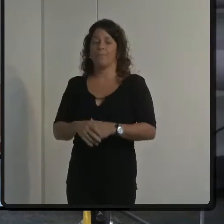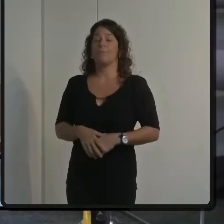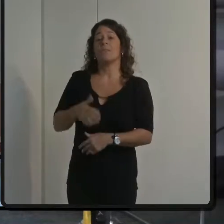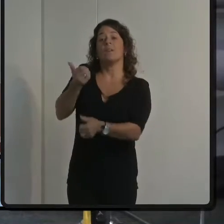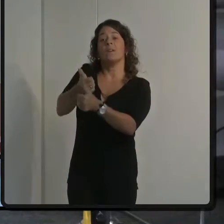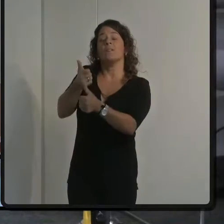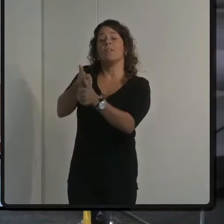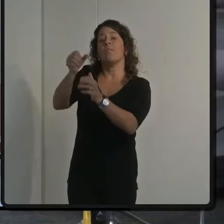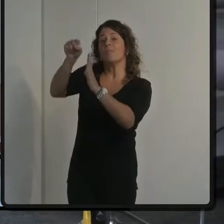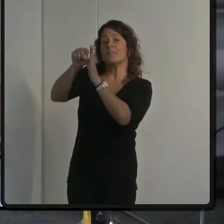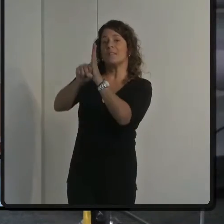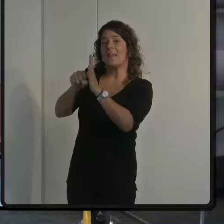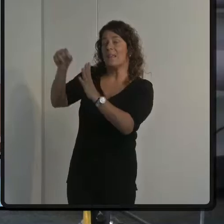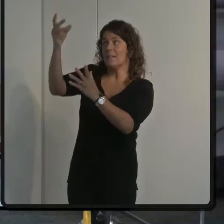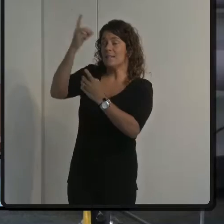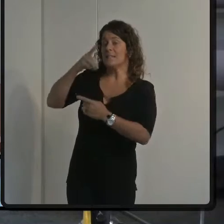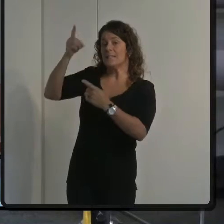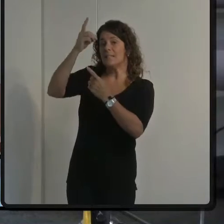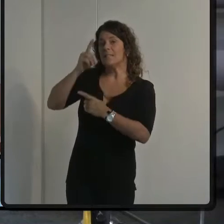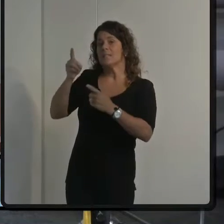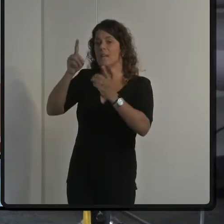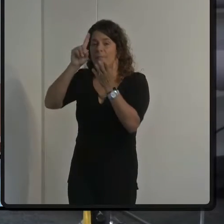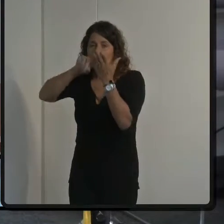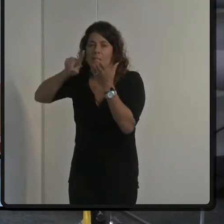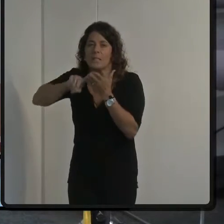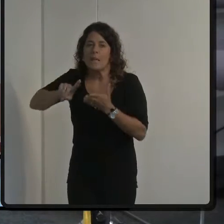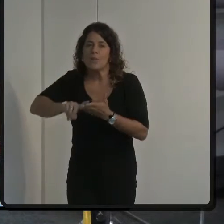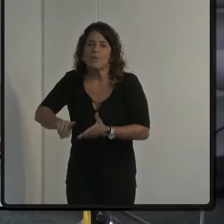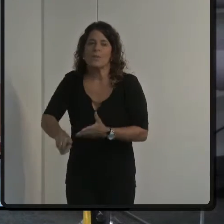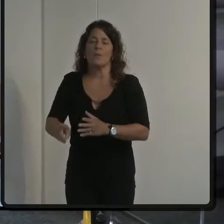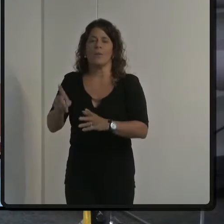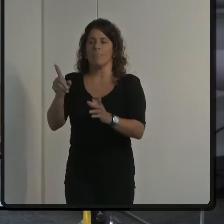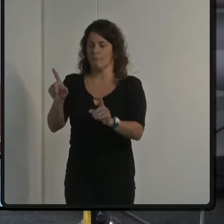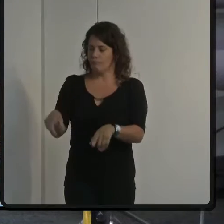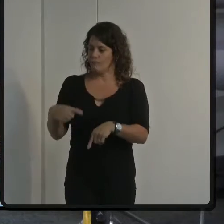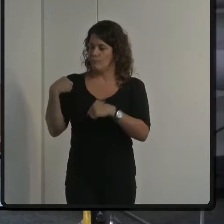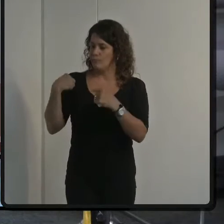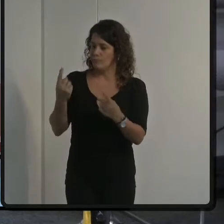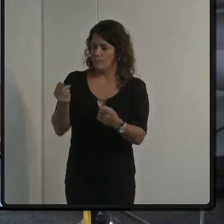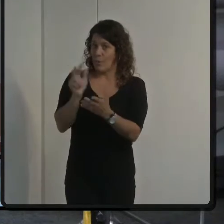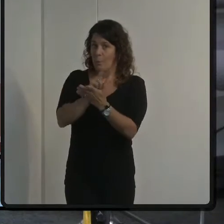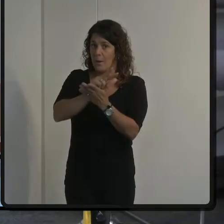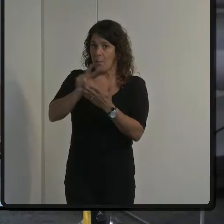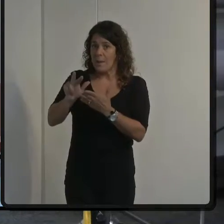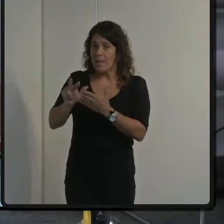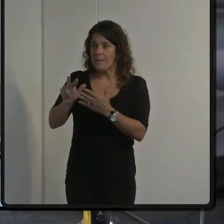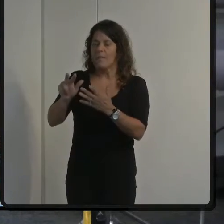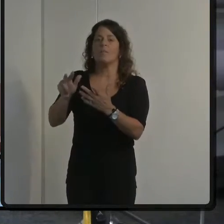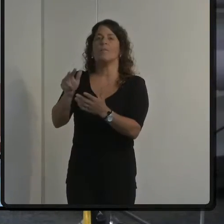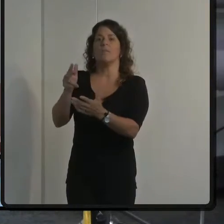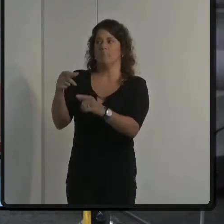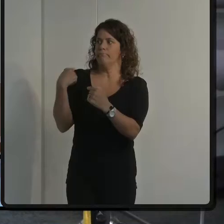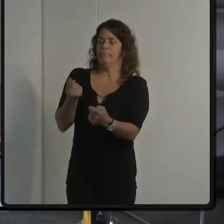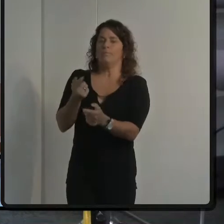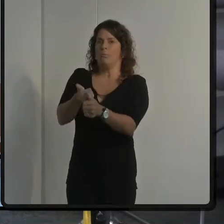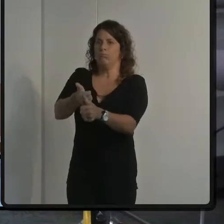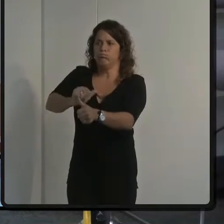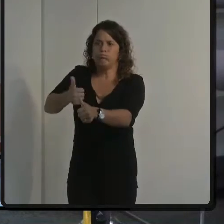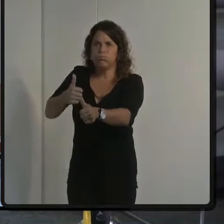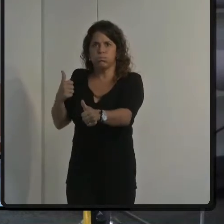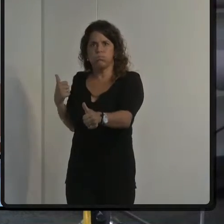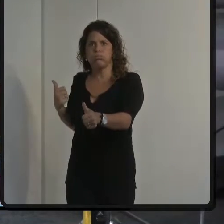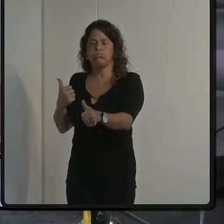the state's disease investigation database, and for 3 weeks was severely backlogged. Our